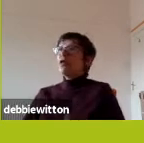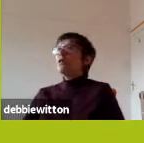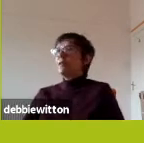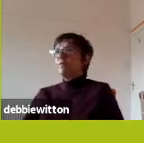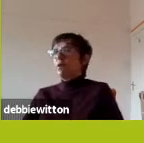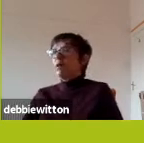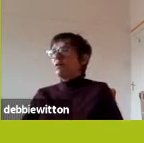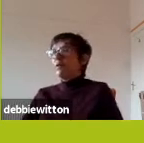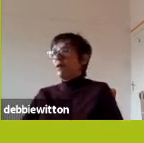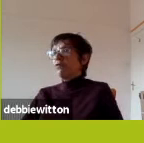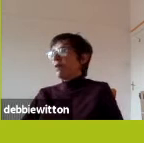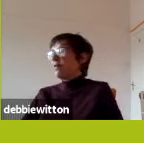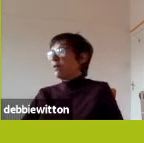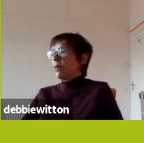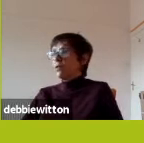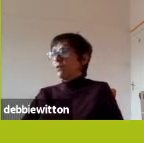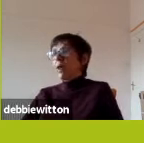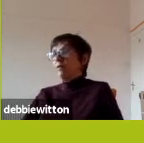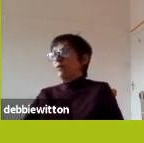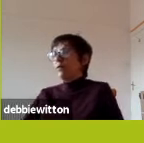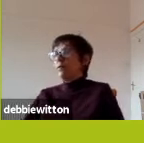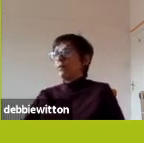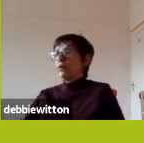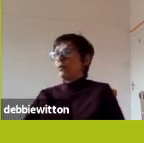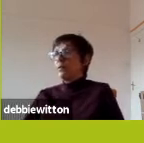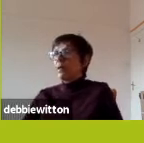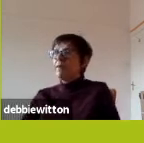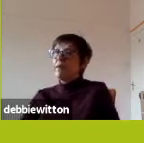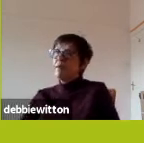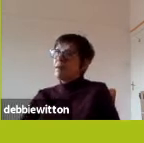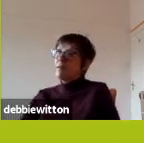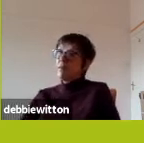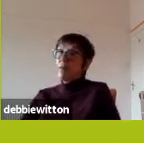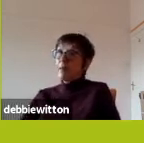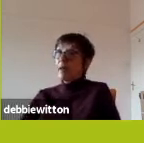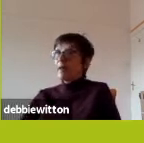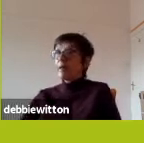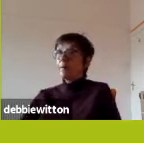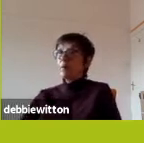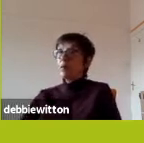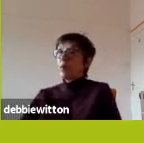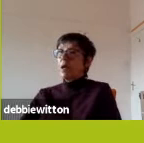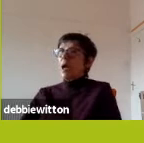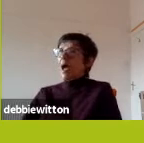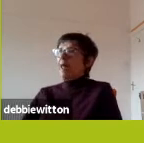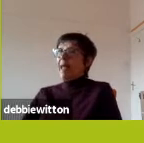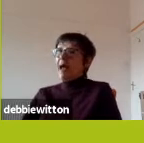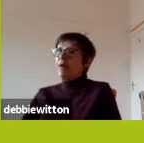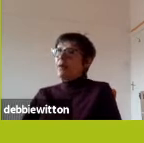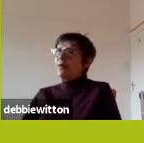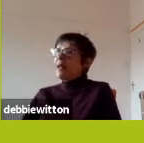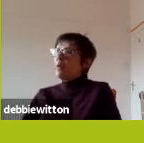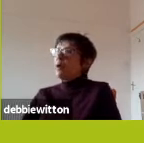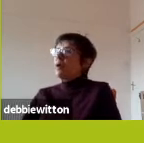an alternative model to the extractive commercial platforms of Uber Eats and Deliveroo and the like. And